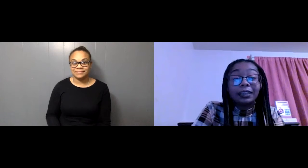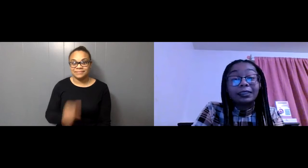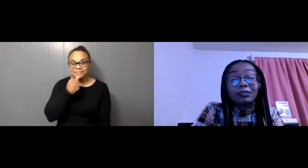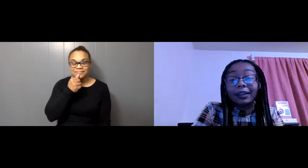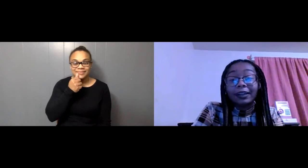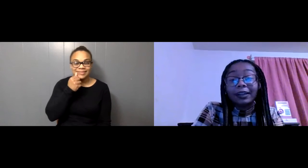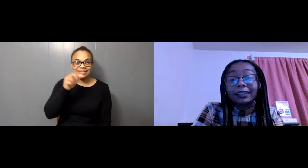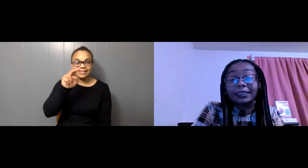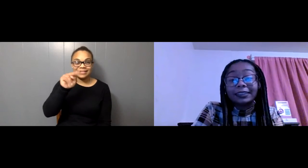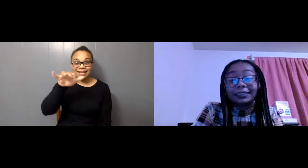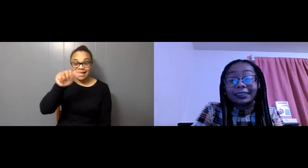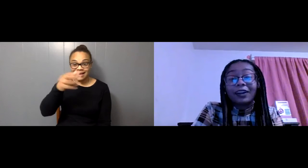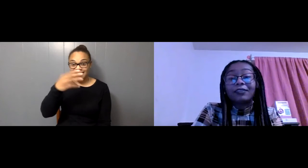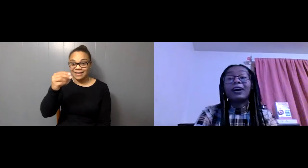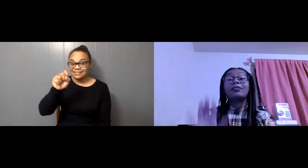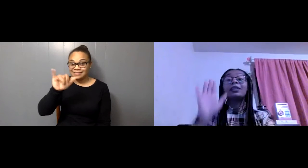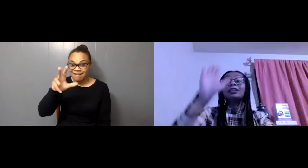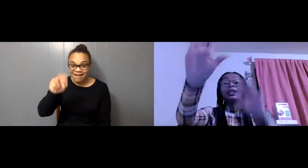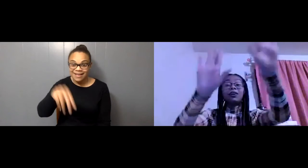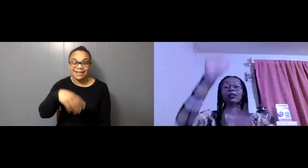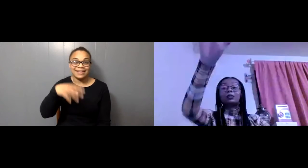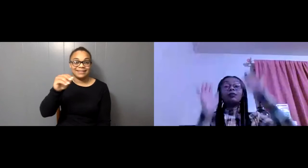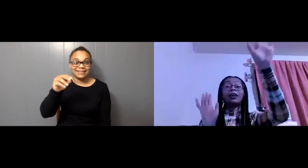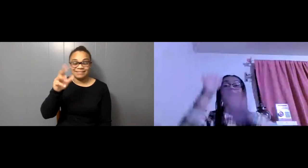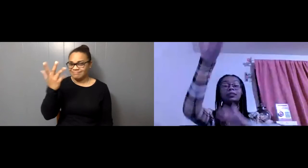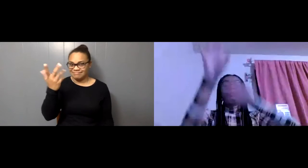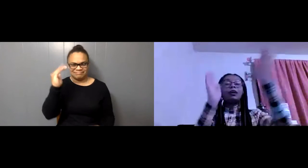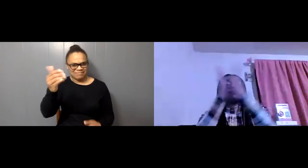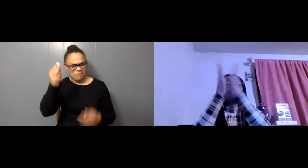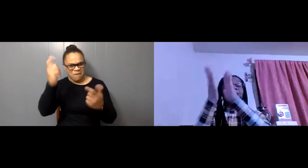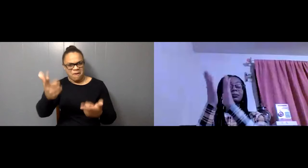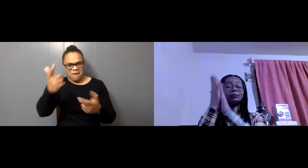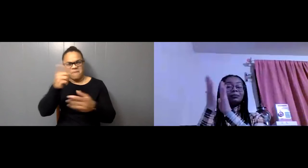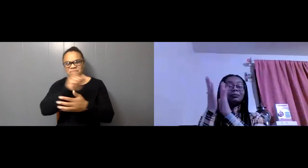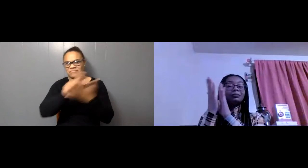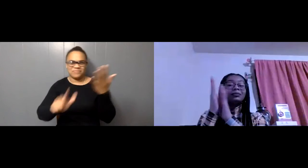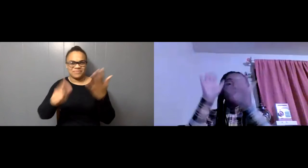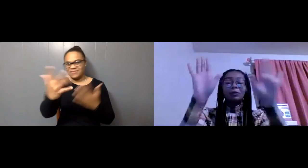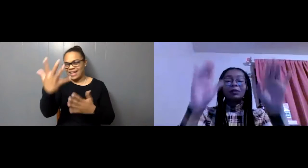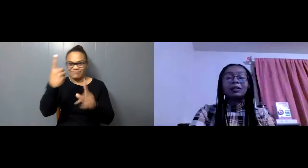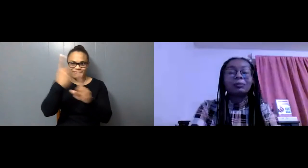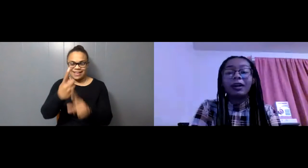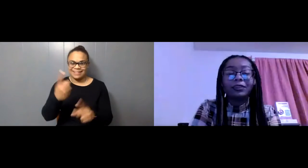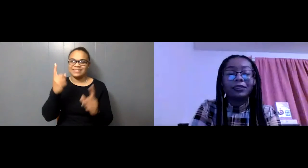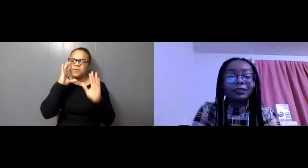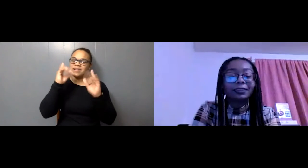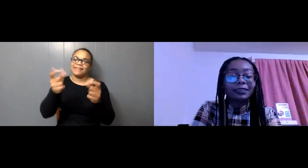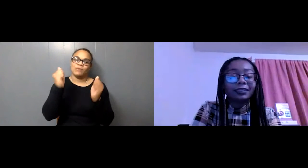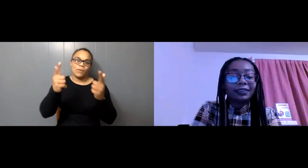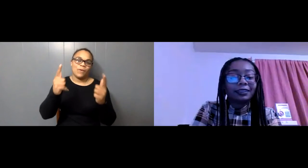Naya, okay, everybody's getting a 5 out of 5. You guys all give virtual high fives. Good job. I'm incredibly